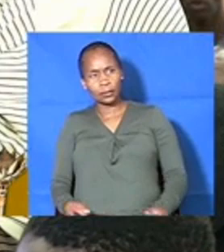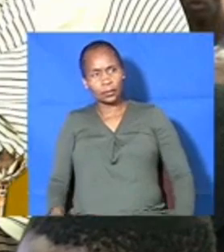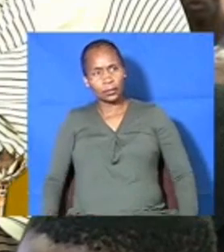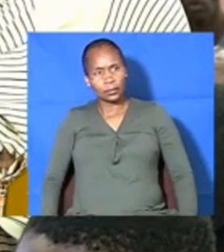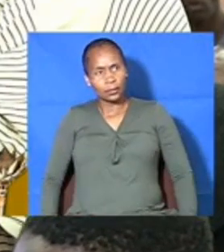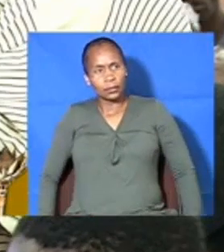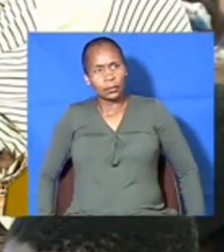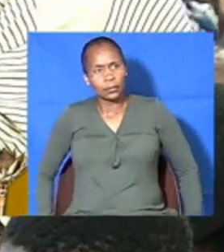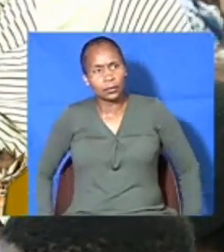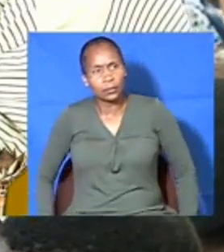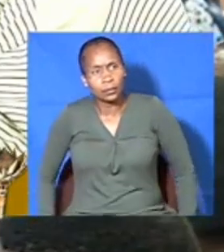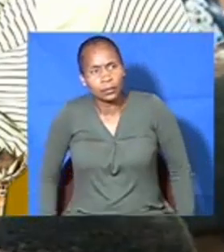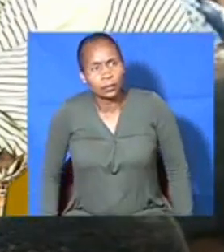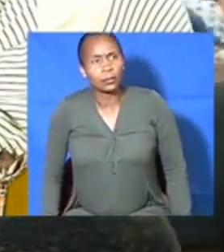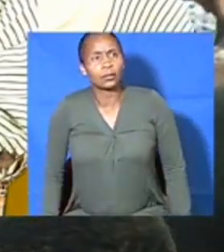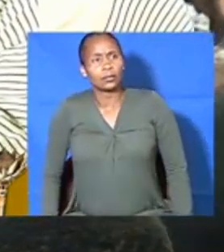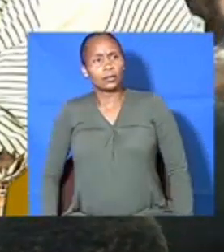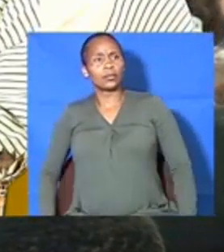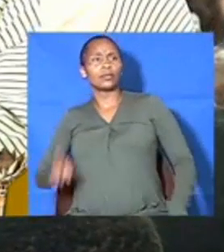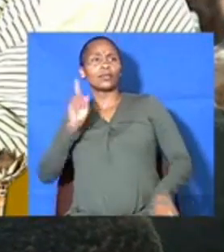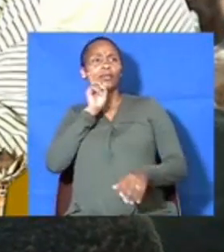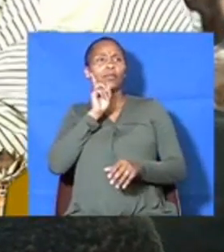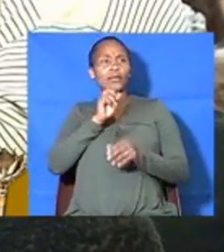Greetings to all people in this hall.